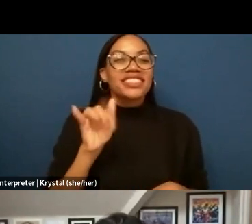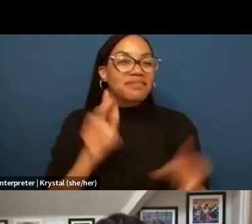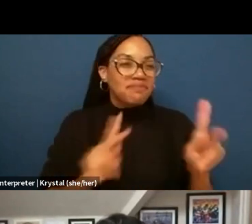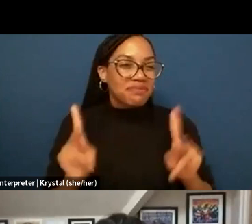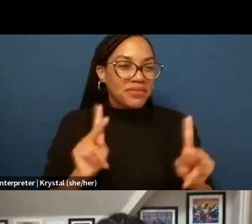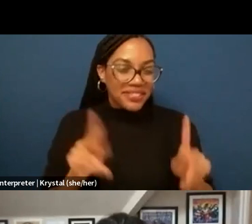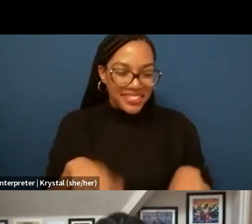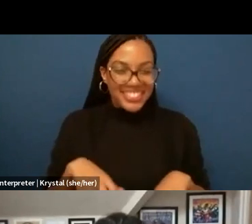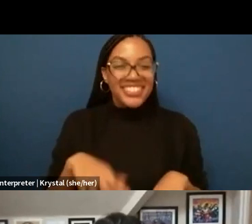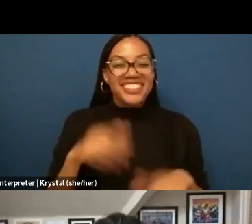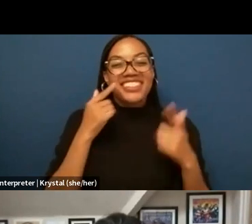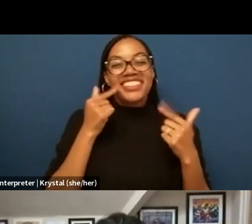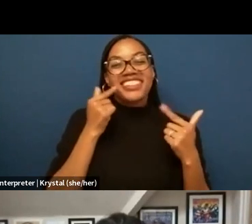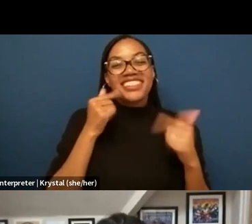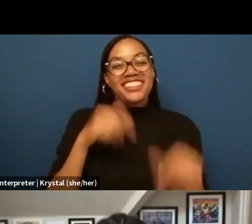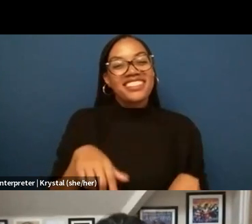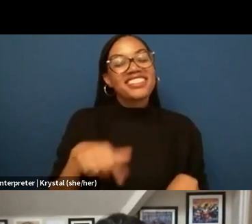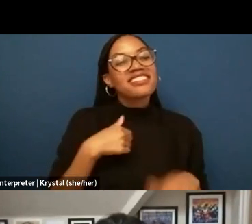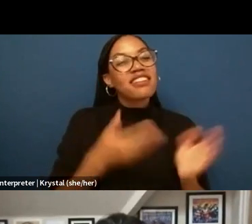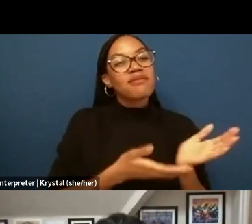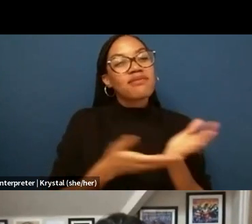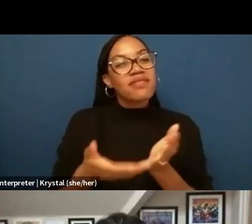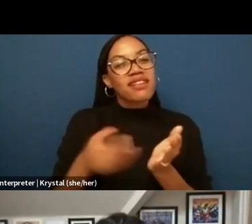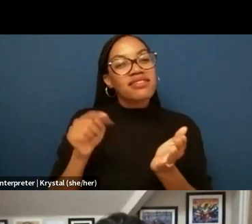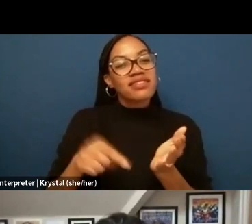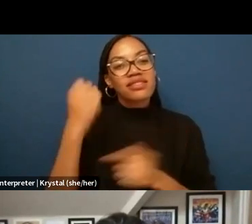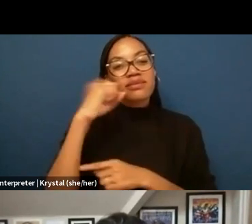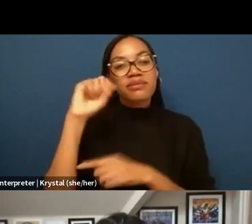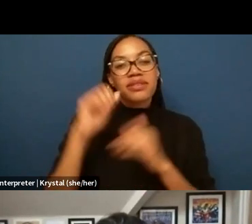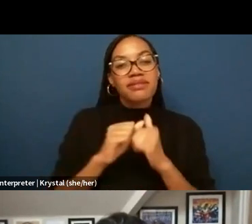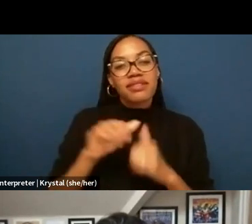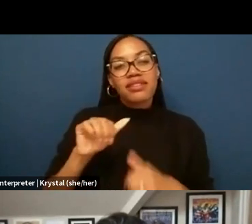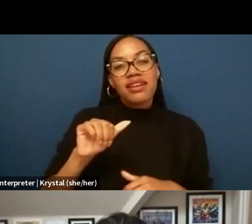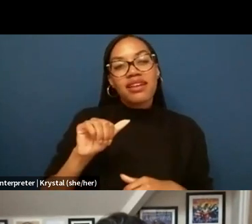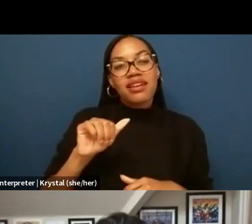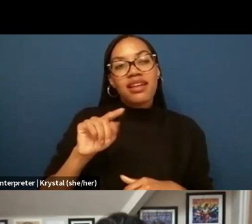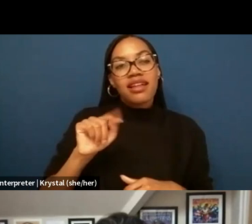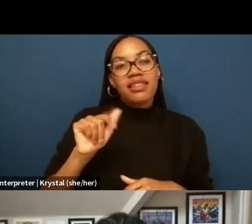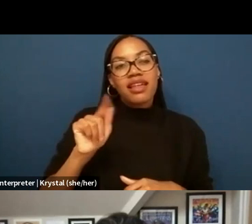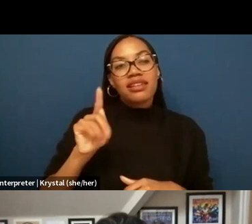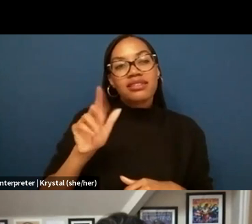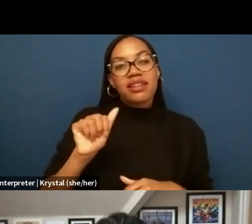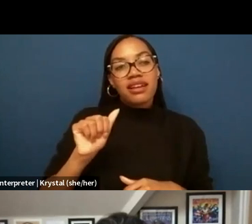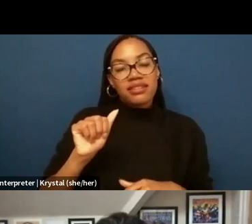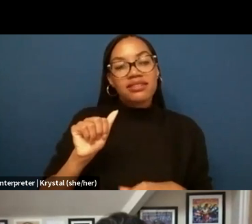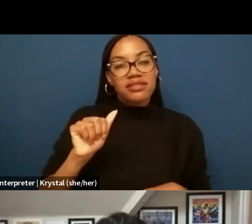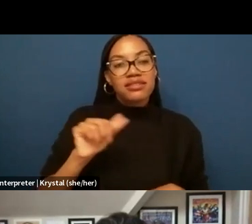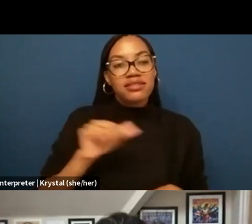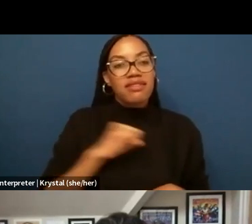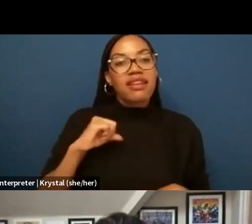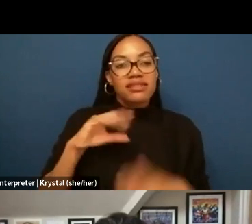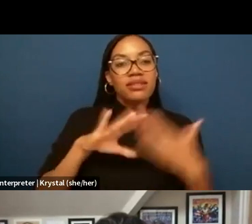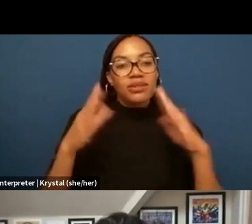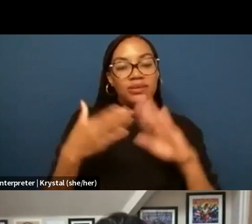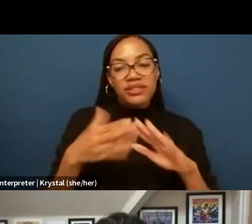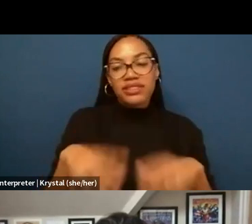I was really kind of brought into movement through the Atlanta community and surrounding areas, really through the work of people who were